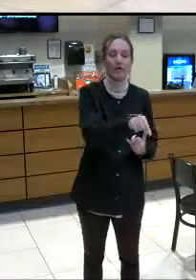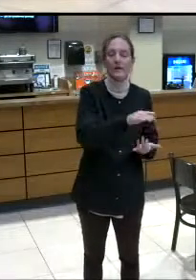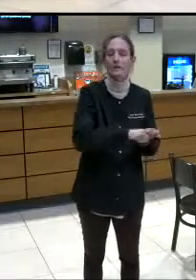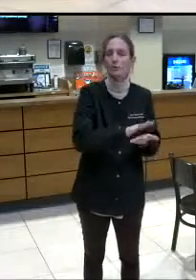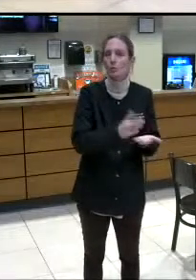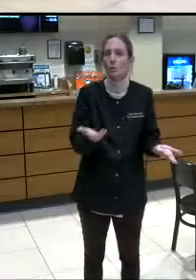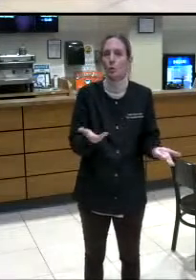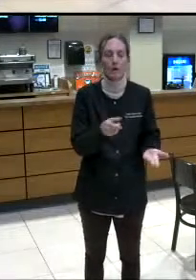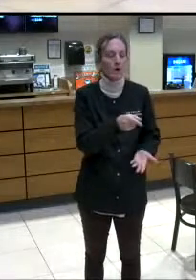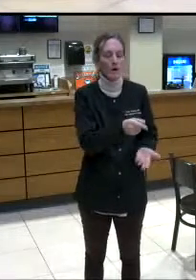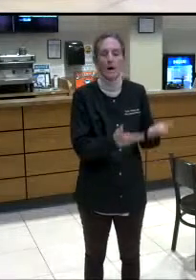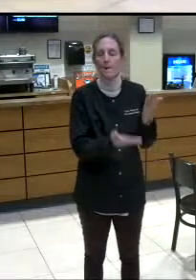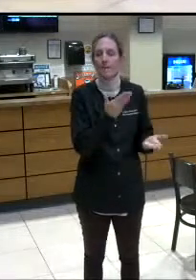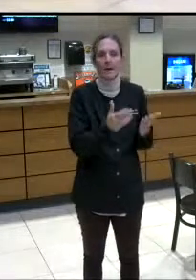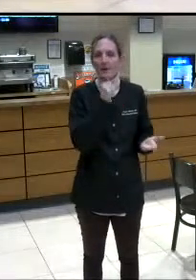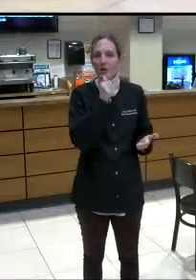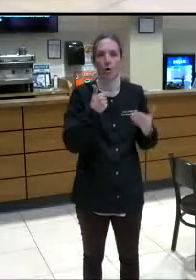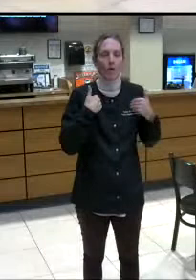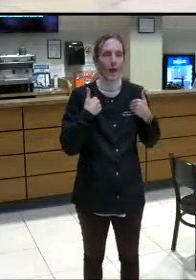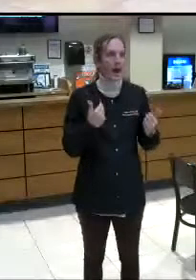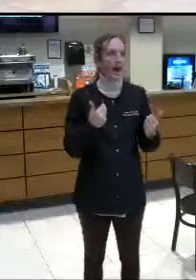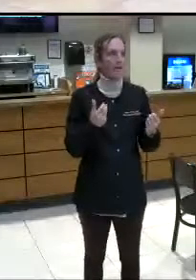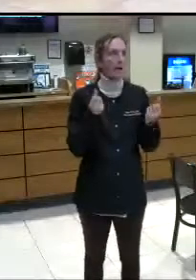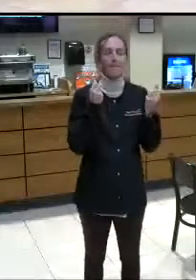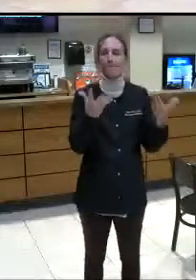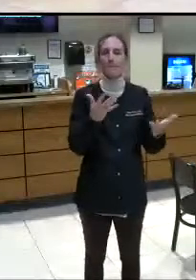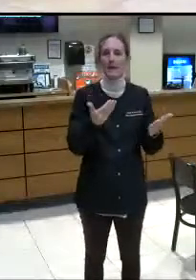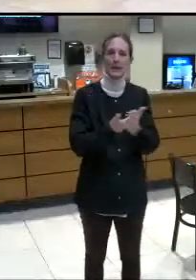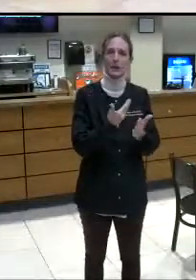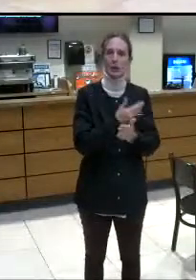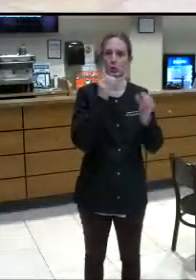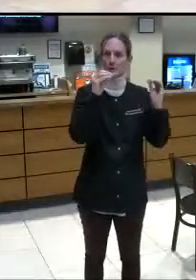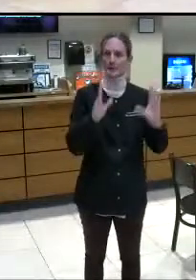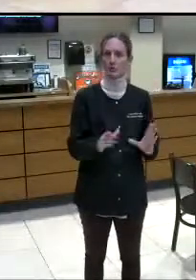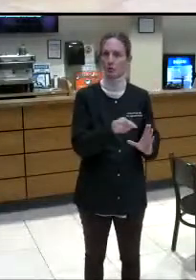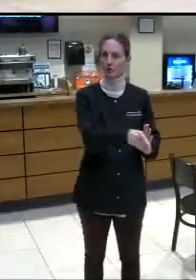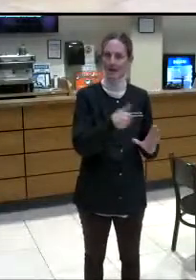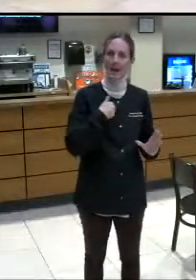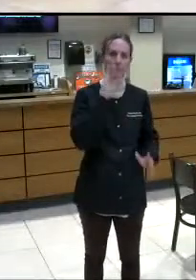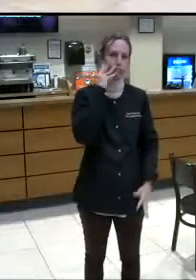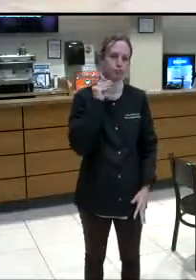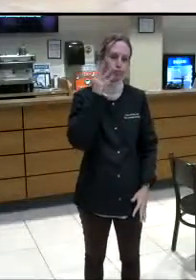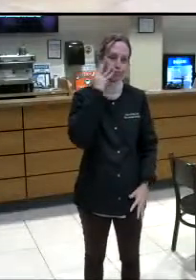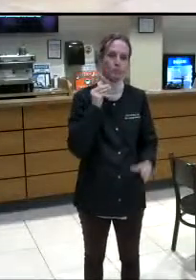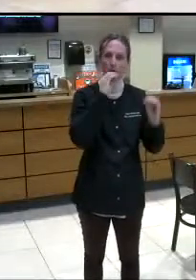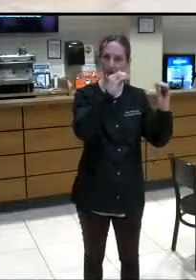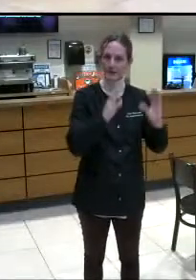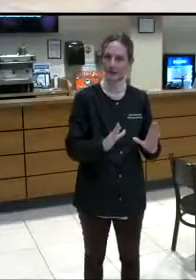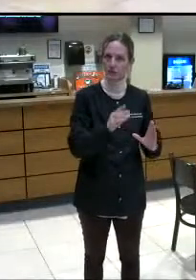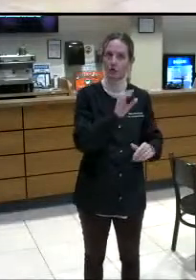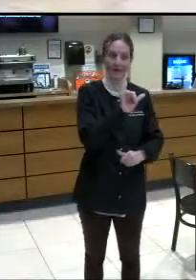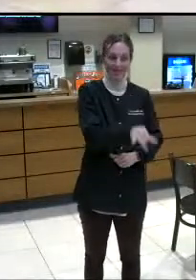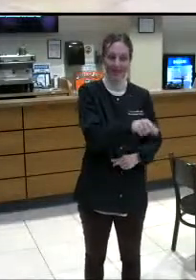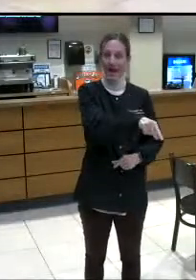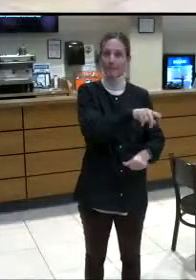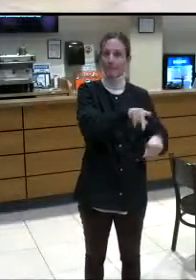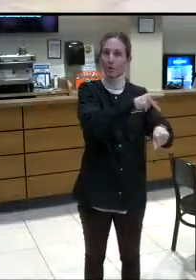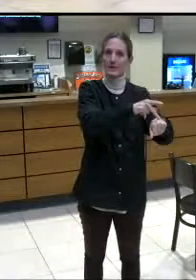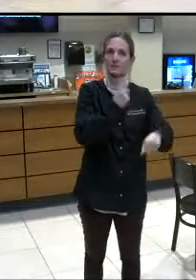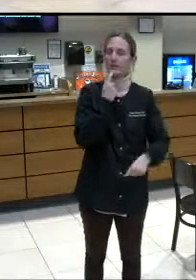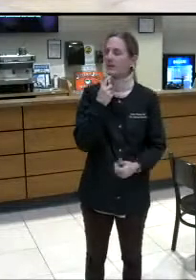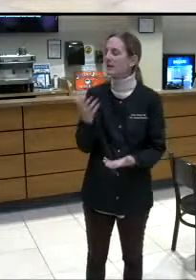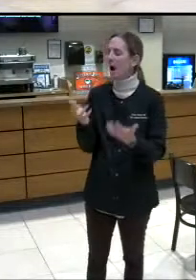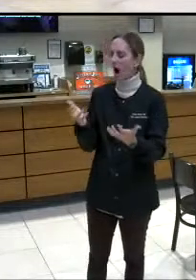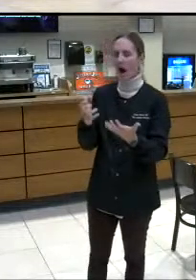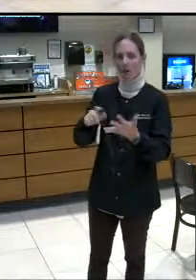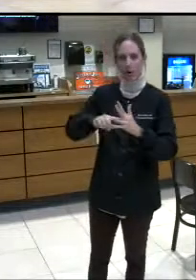as many new teachers, and that principal says, I want to implement all 4 components of our Carnegie math.